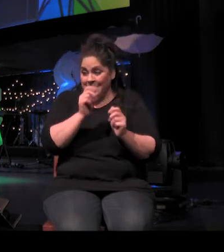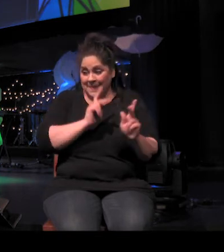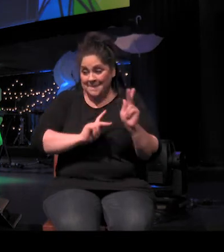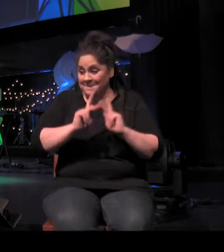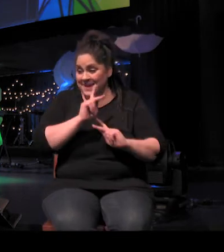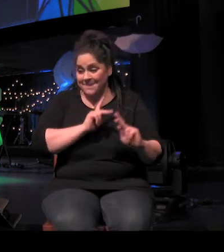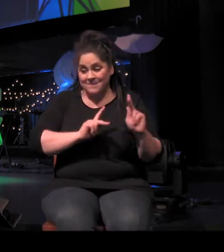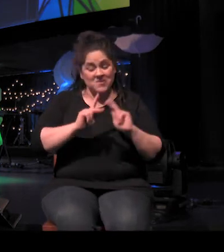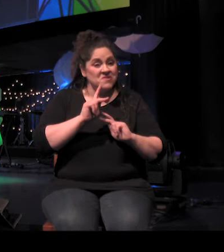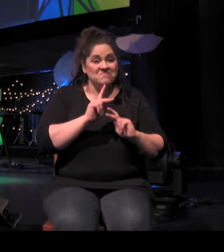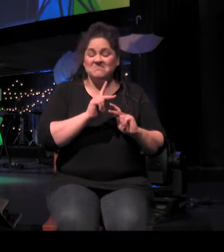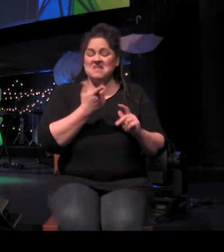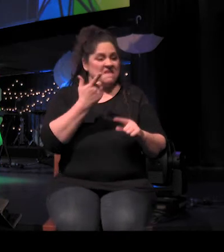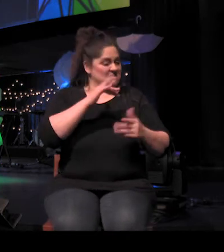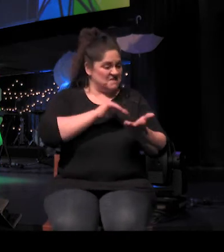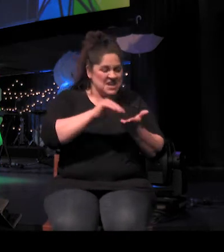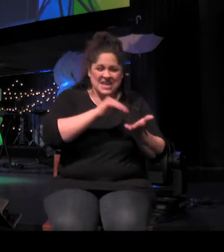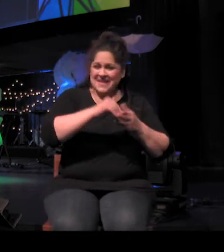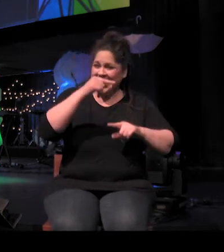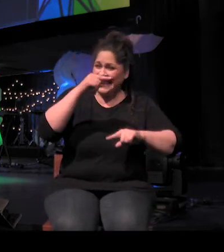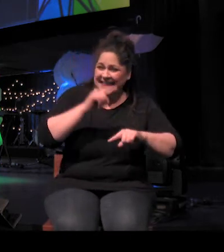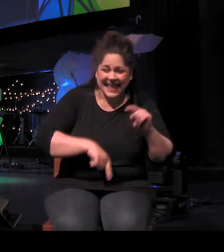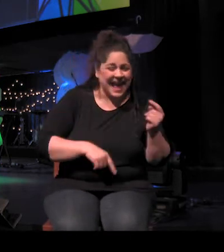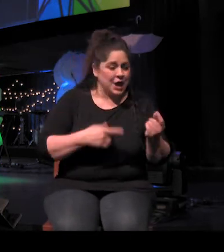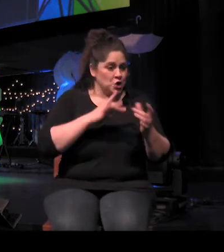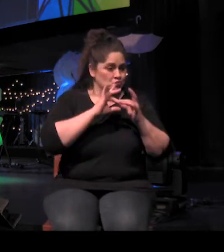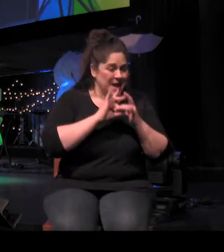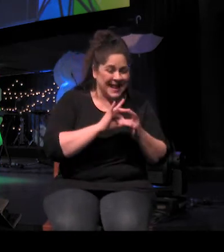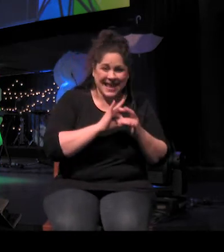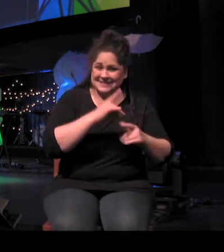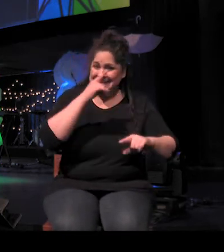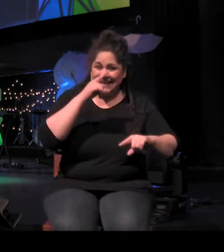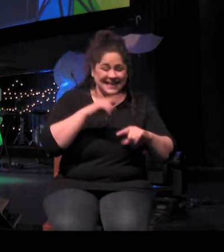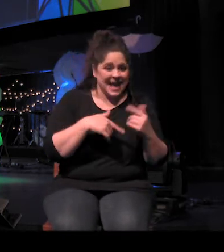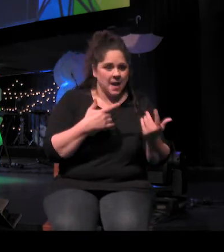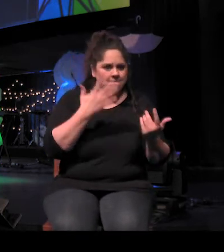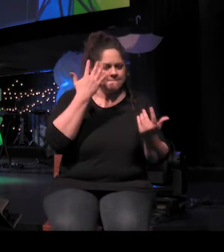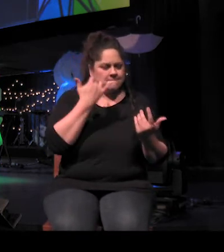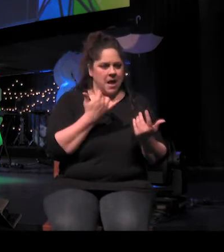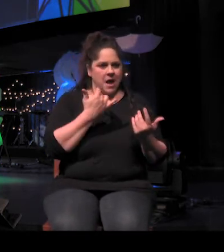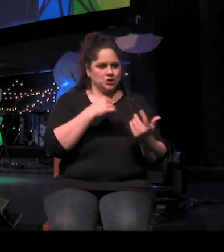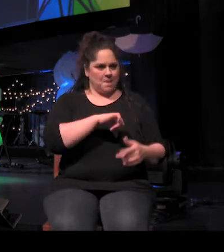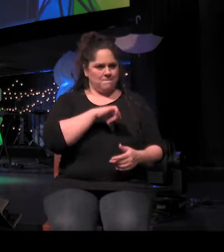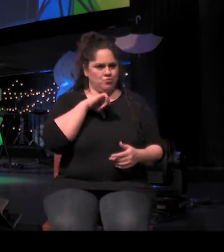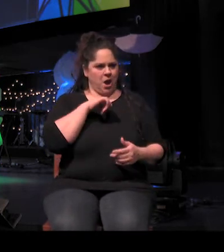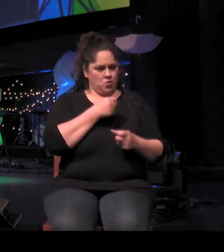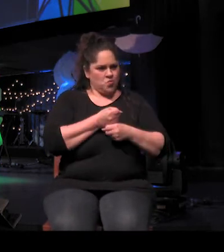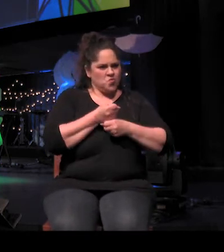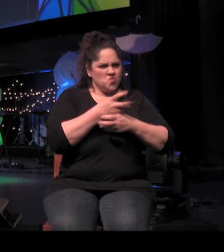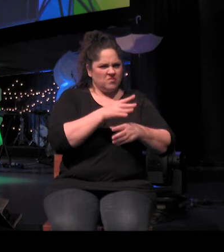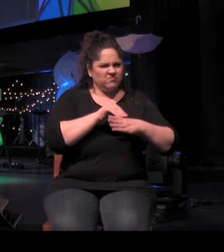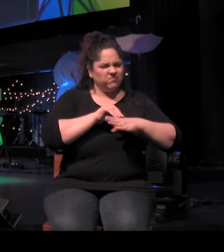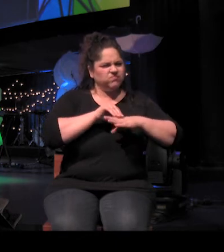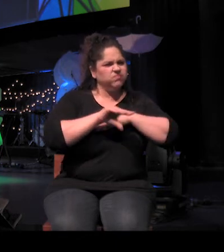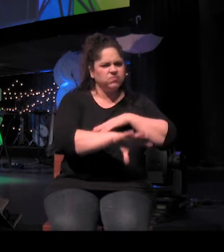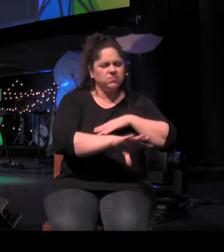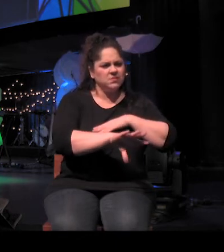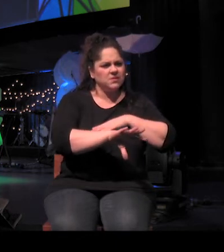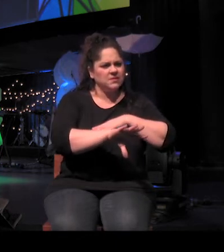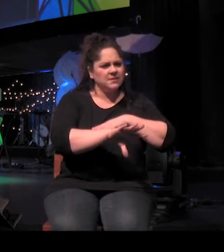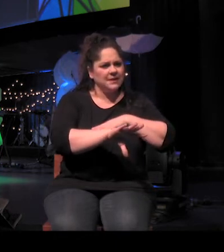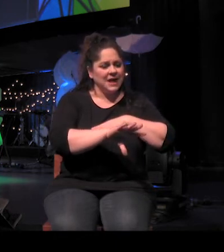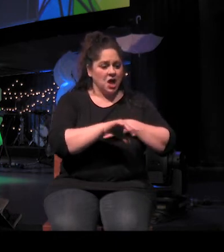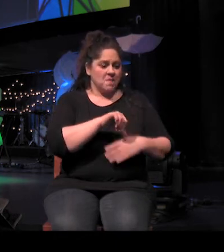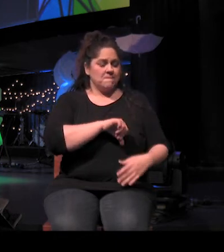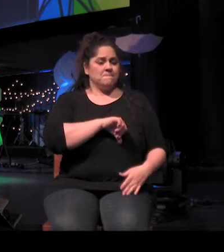many relationships, friendships, marriages have been broken because of pride? Pride, thinking